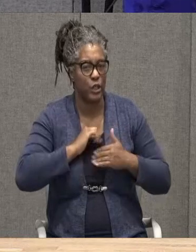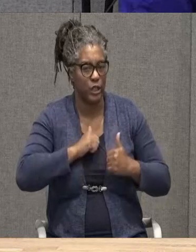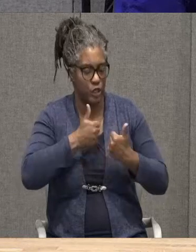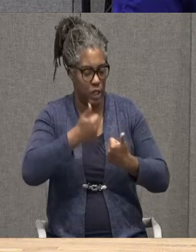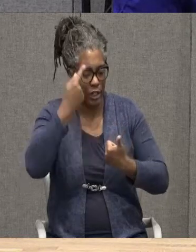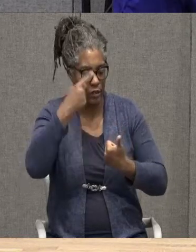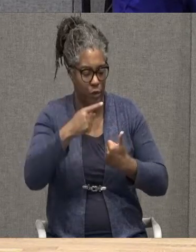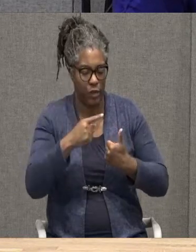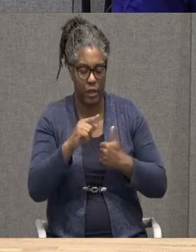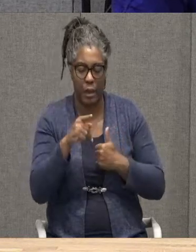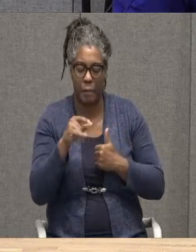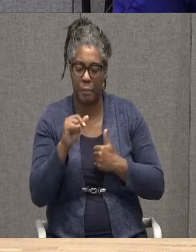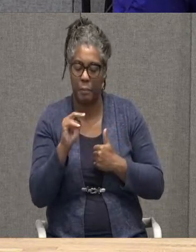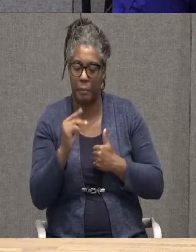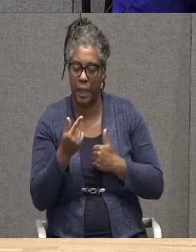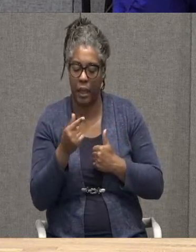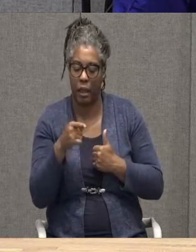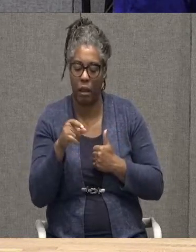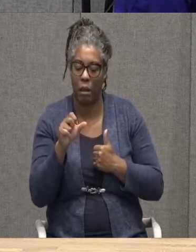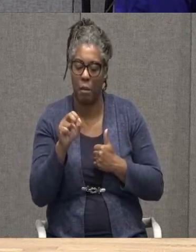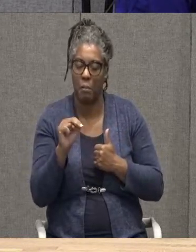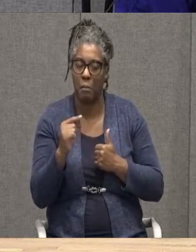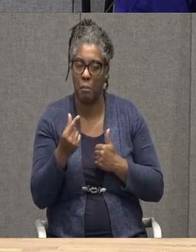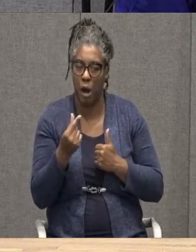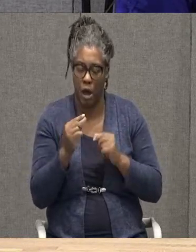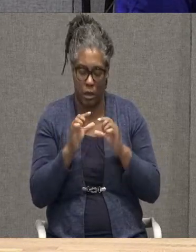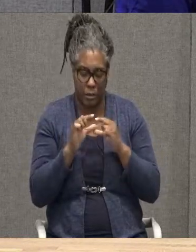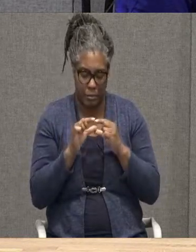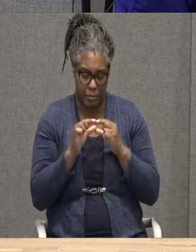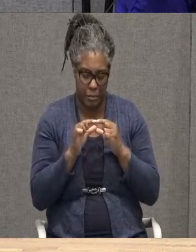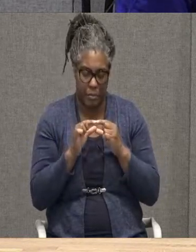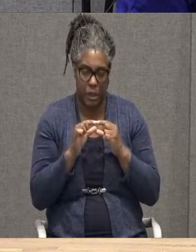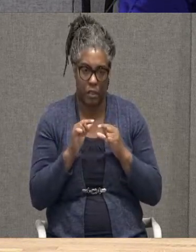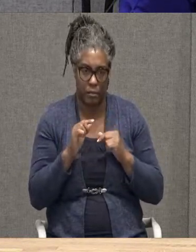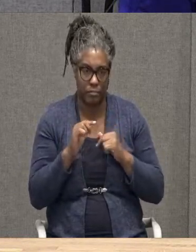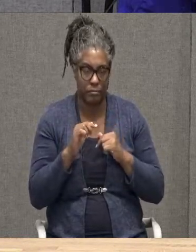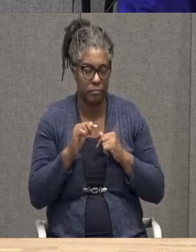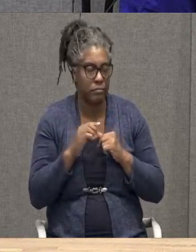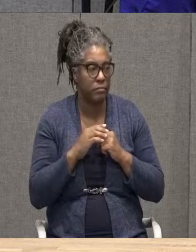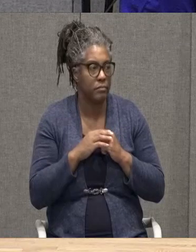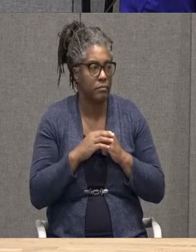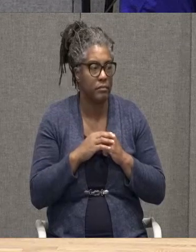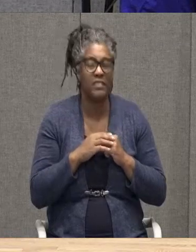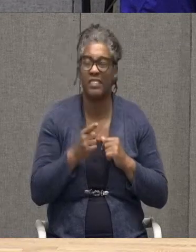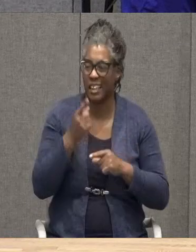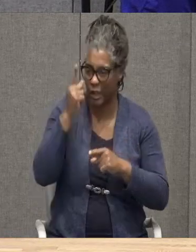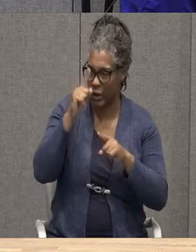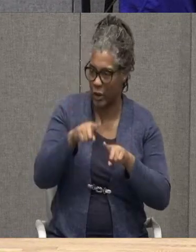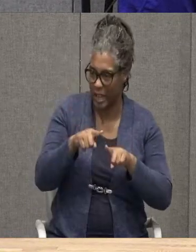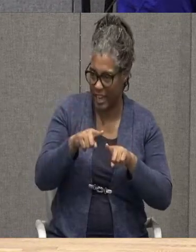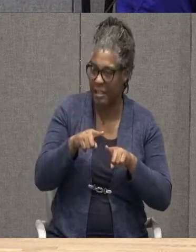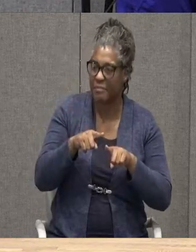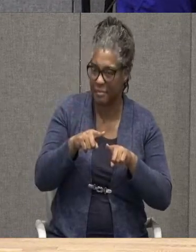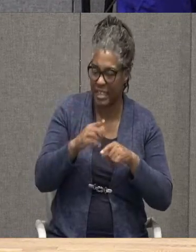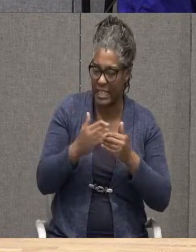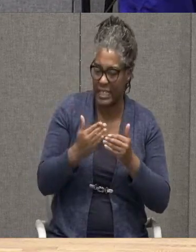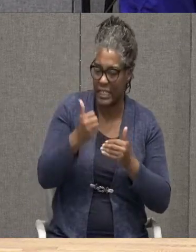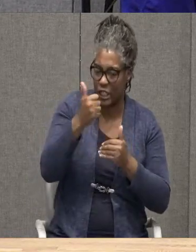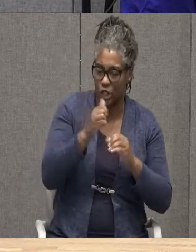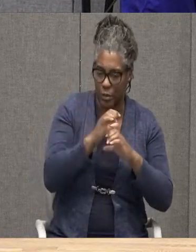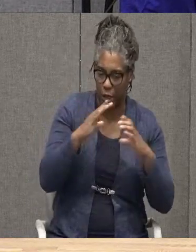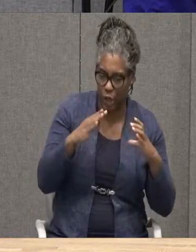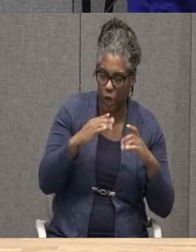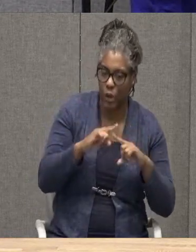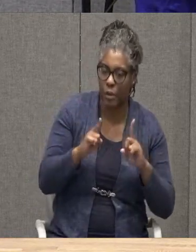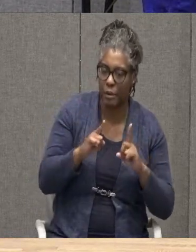agree with you. It's easier to fan the balloon. The balloon travels pretty easily with that, but the ping pong ball is a little bit more challenging. As you can see, I think that was a